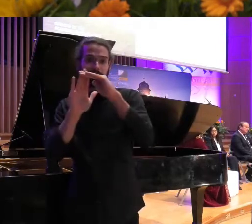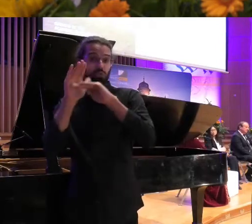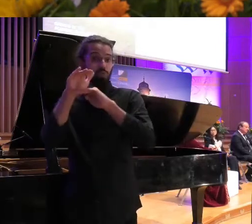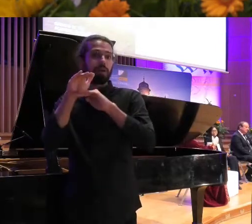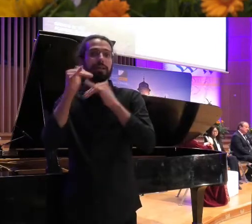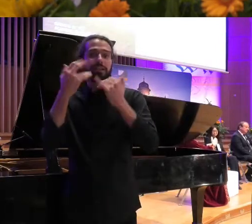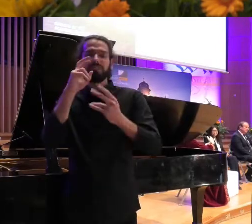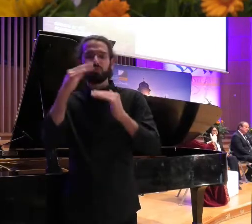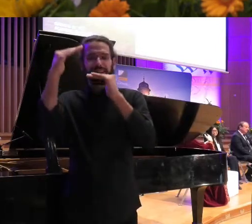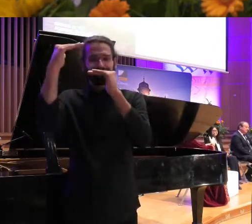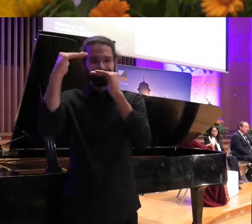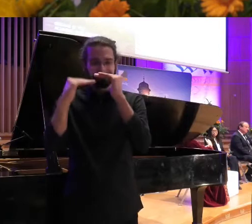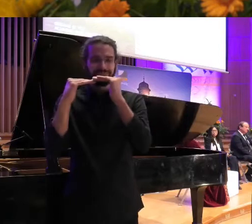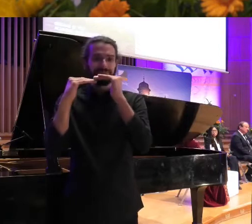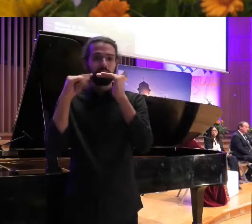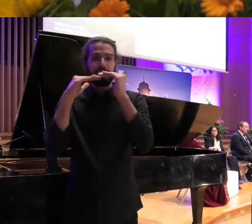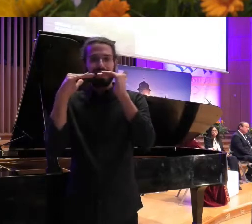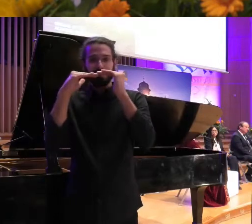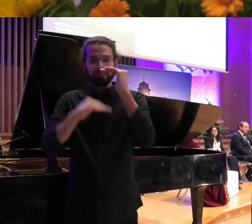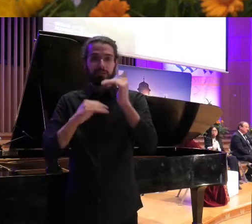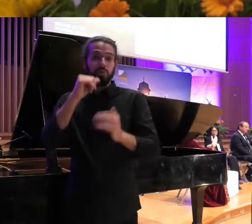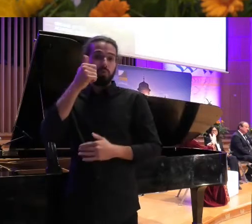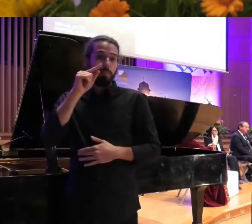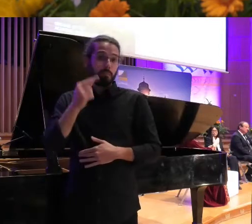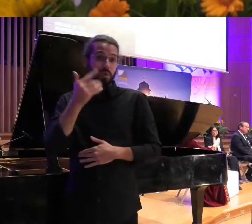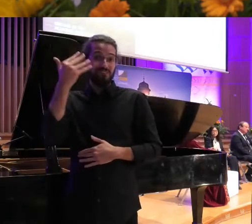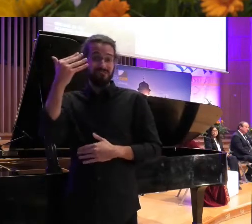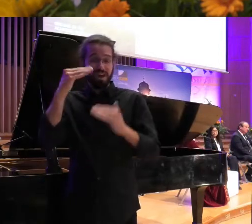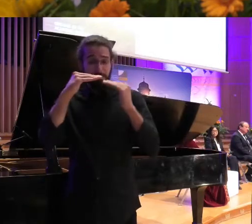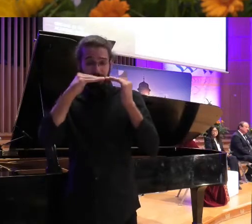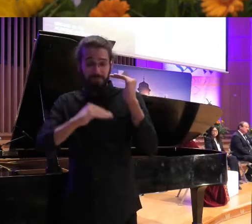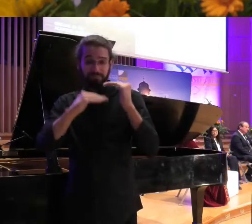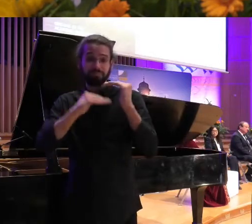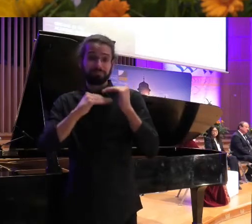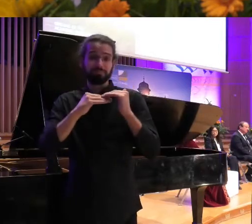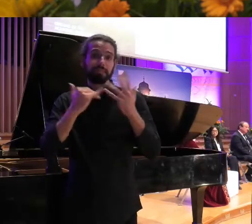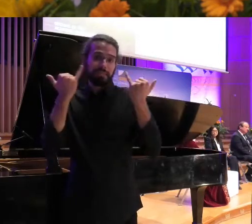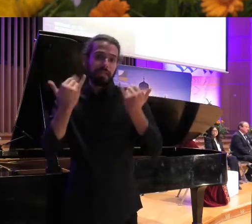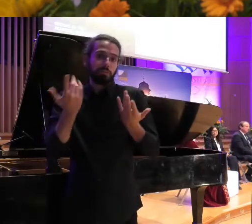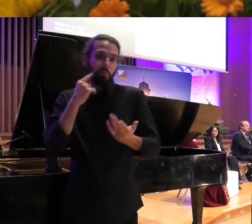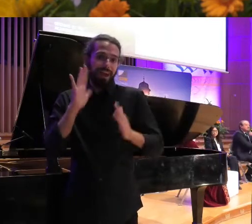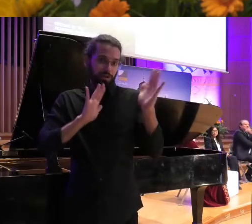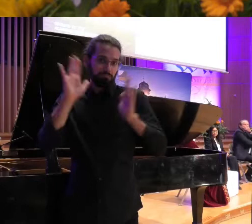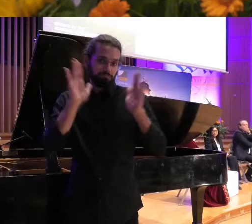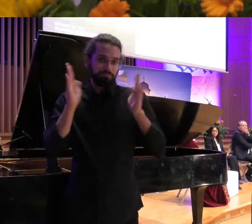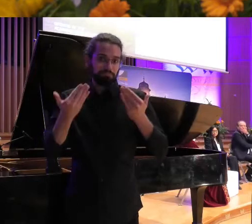to even keep it below at 1.5 degree, at least below 2 degrees. There has been a major...